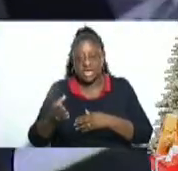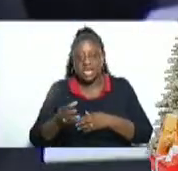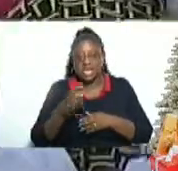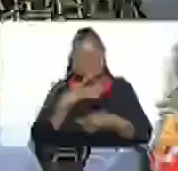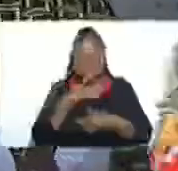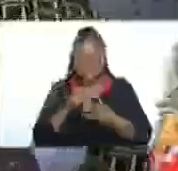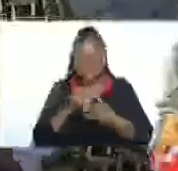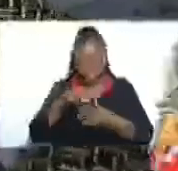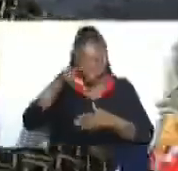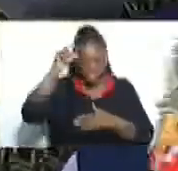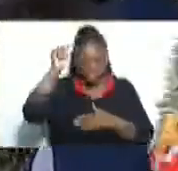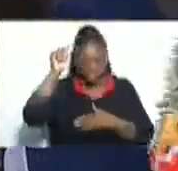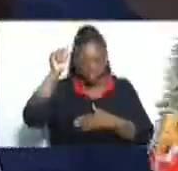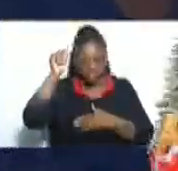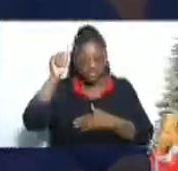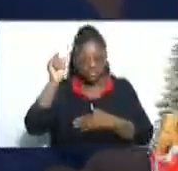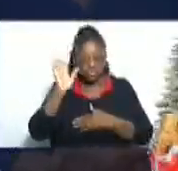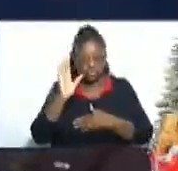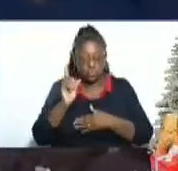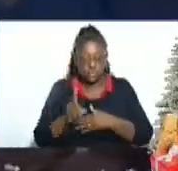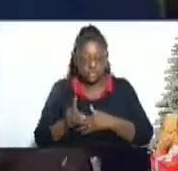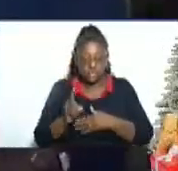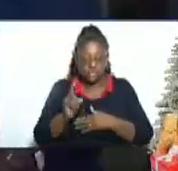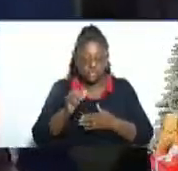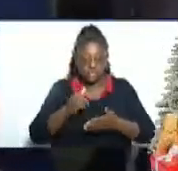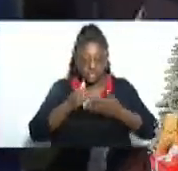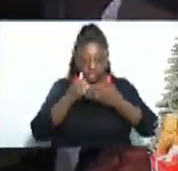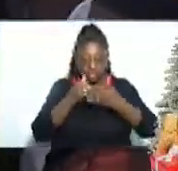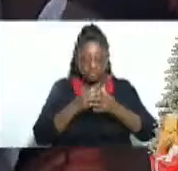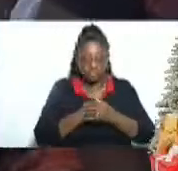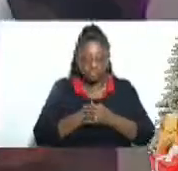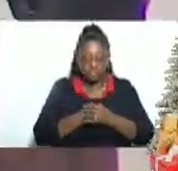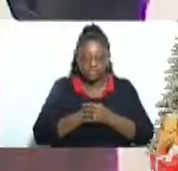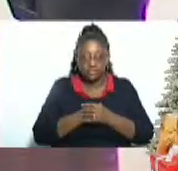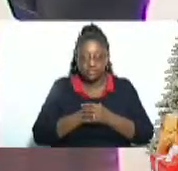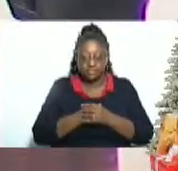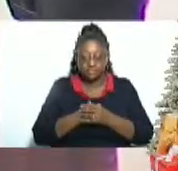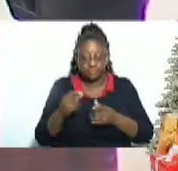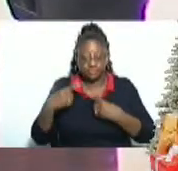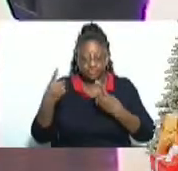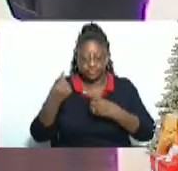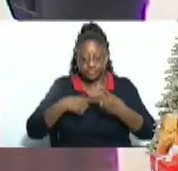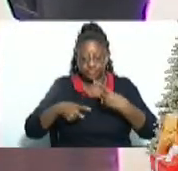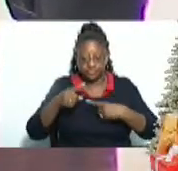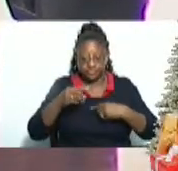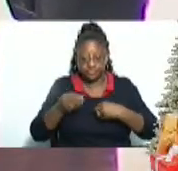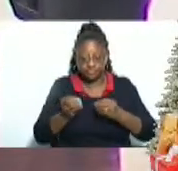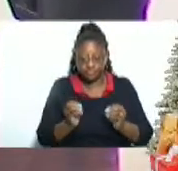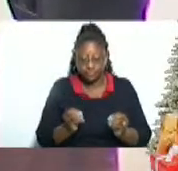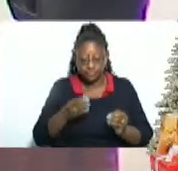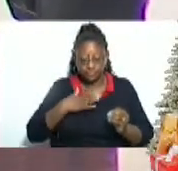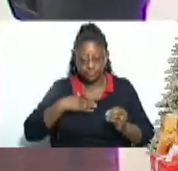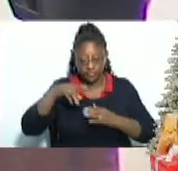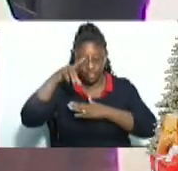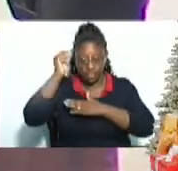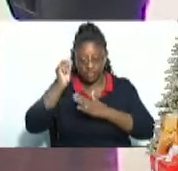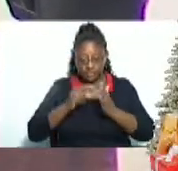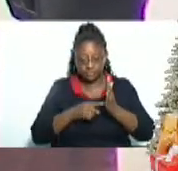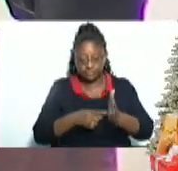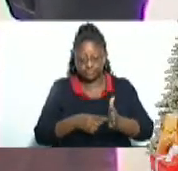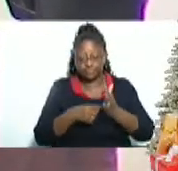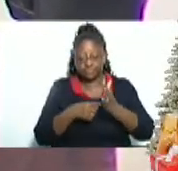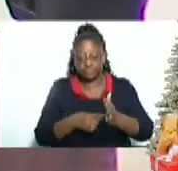his government's commitment to prison reform. Since coming into office, my government has demonstrated